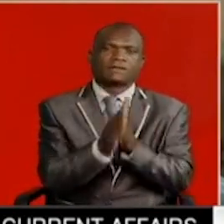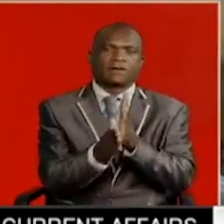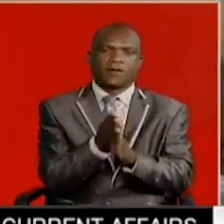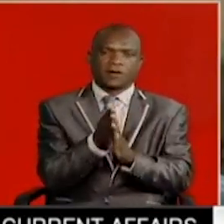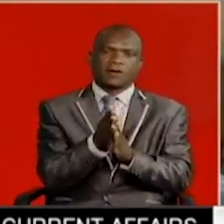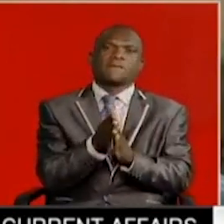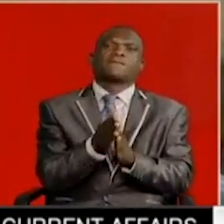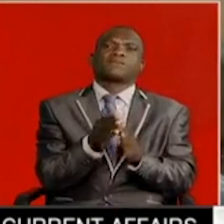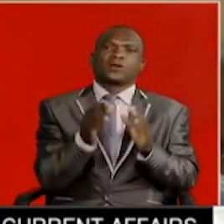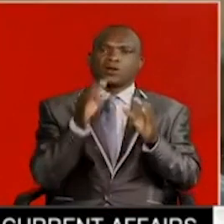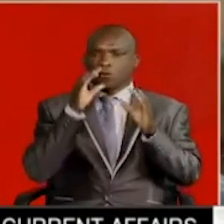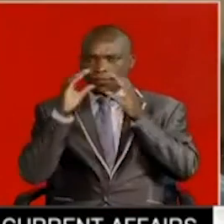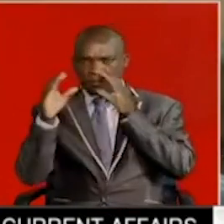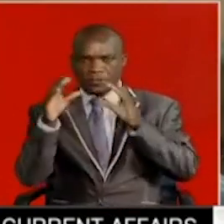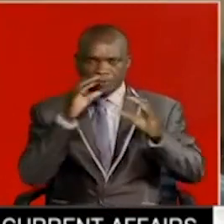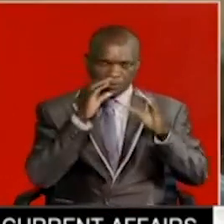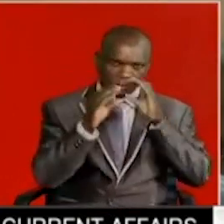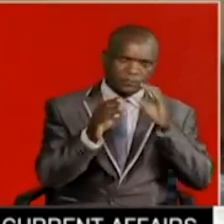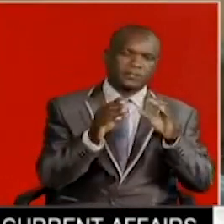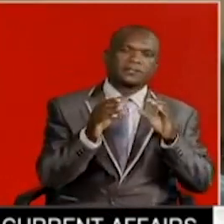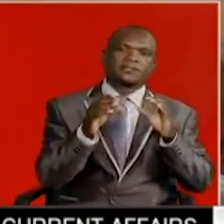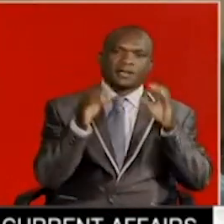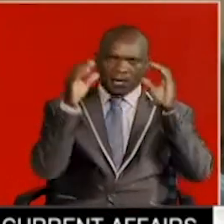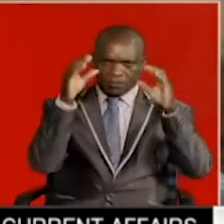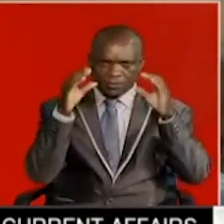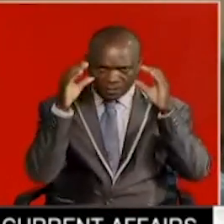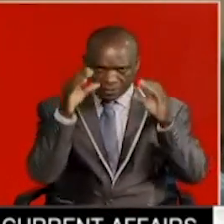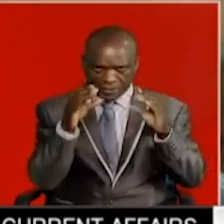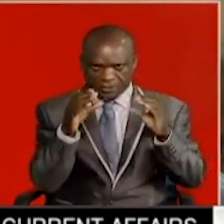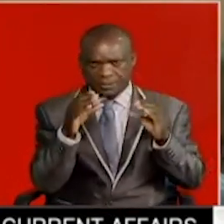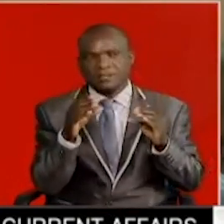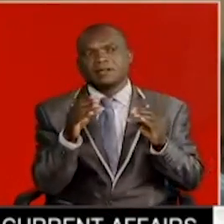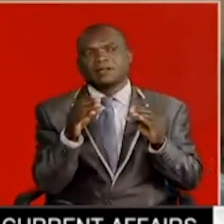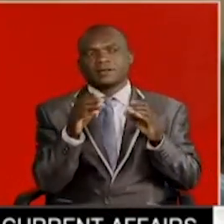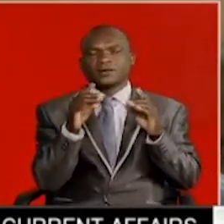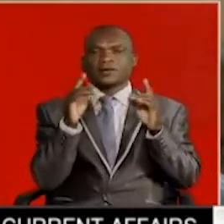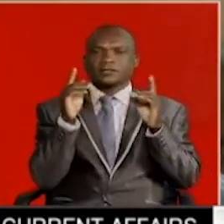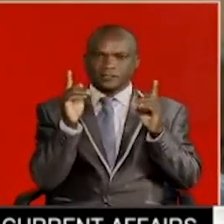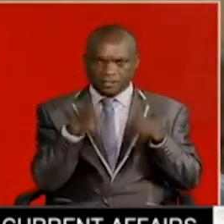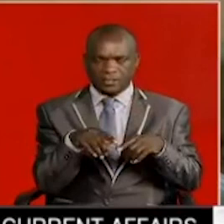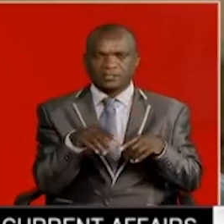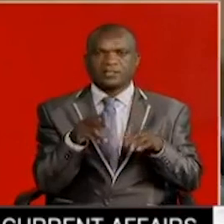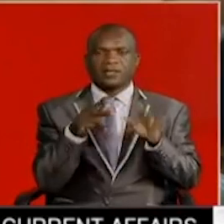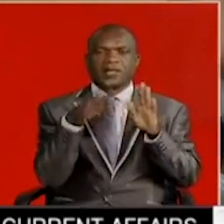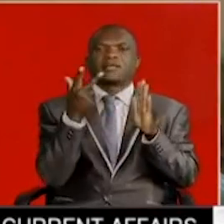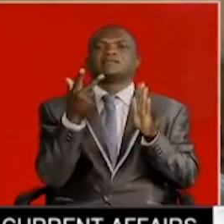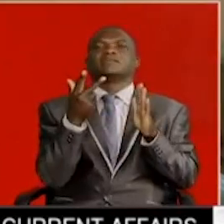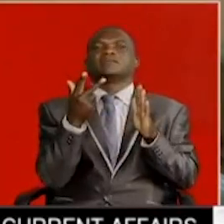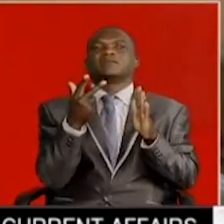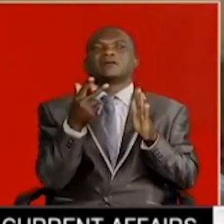Advocates, communication, and mobilization, we started from the 8th and it will